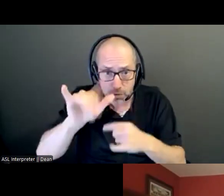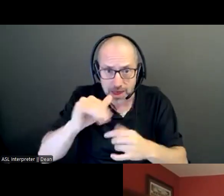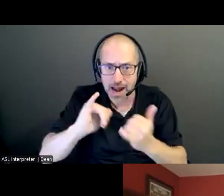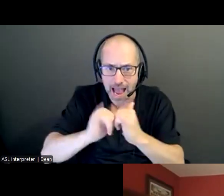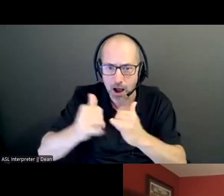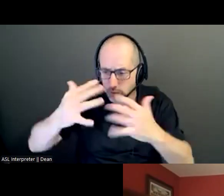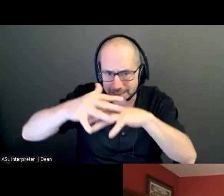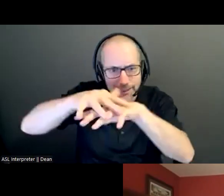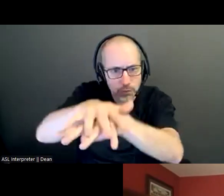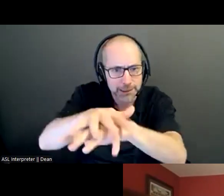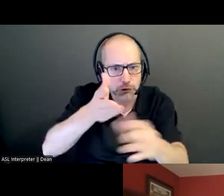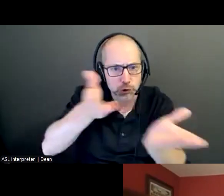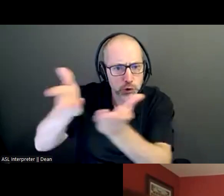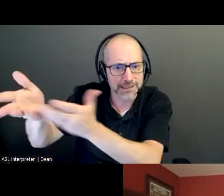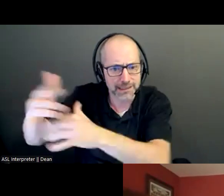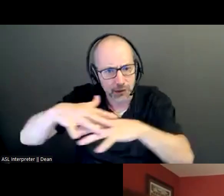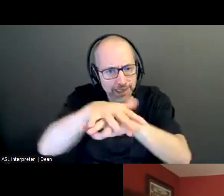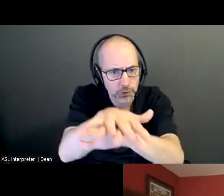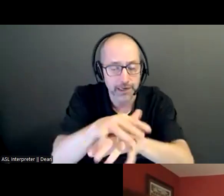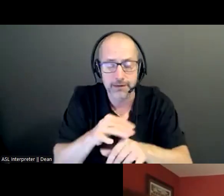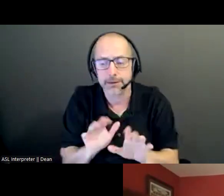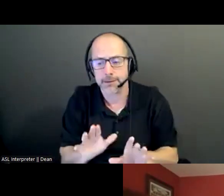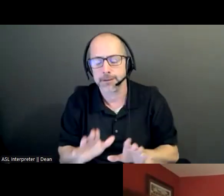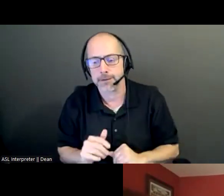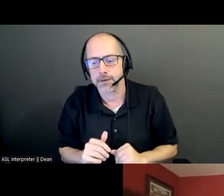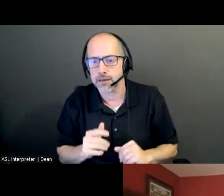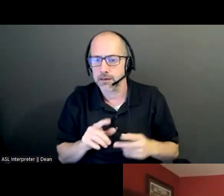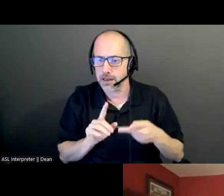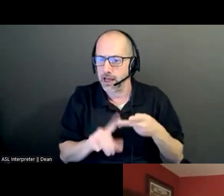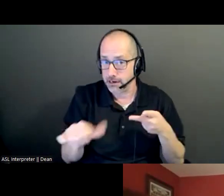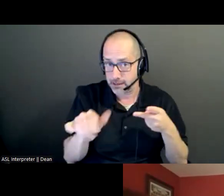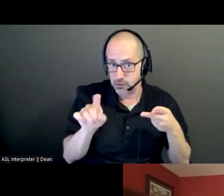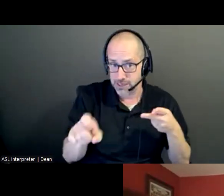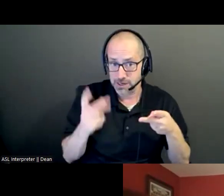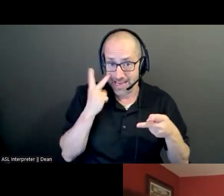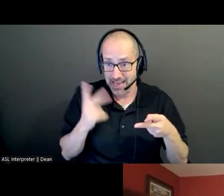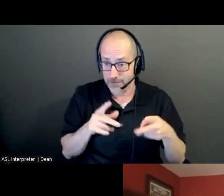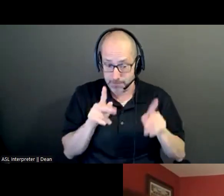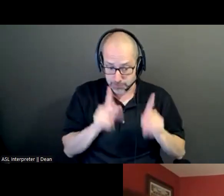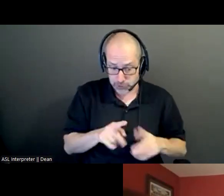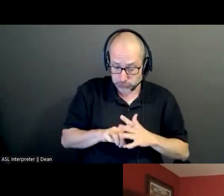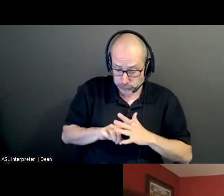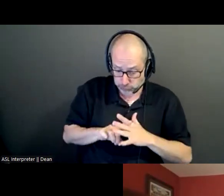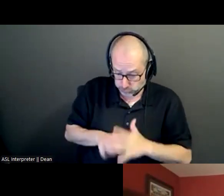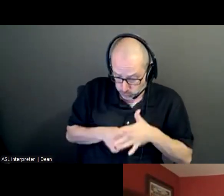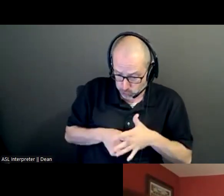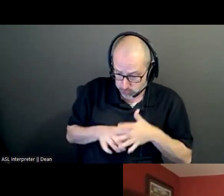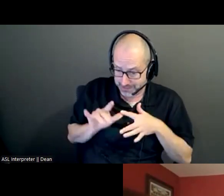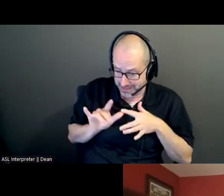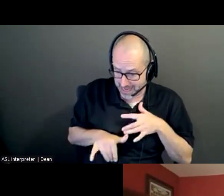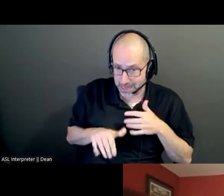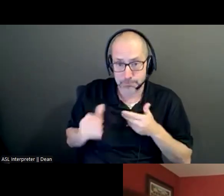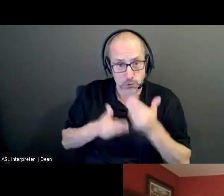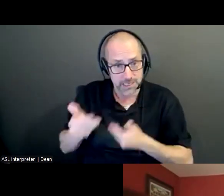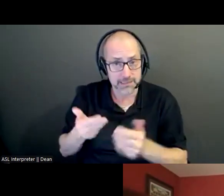integrated. People also have asked, if they initiate one of these processes, if they come either to the courts